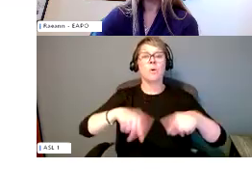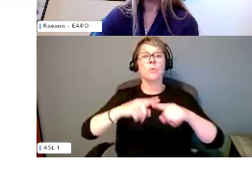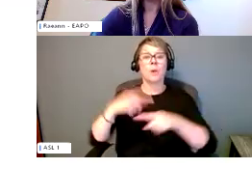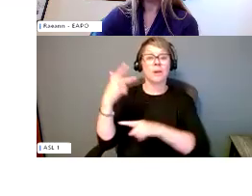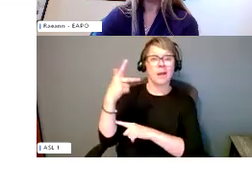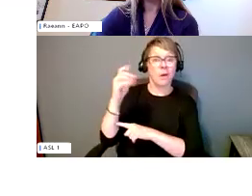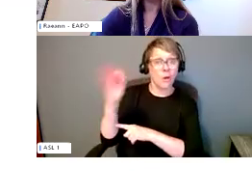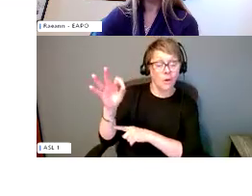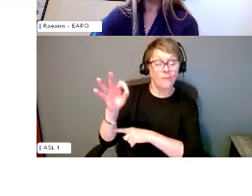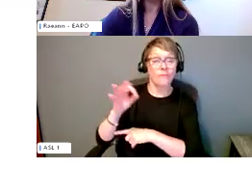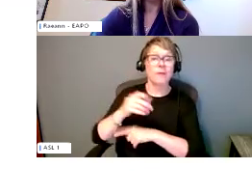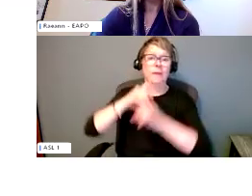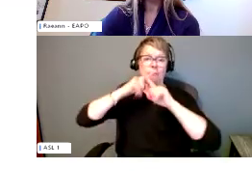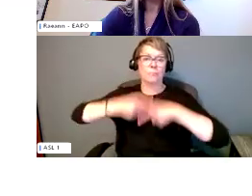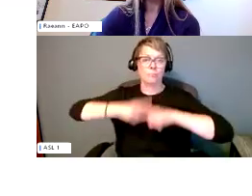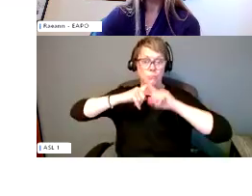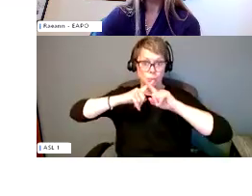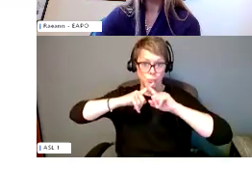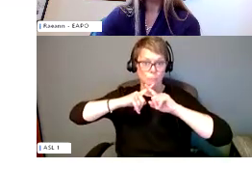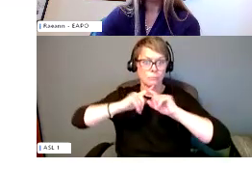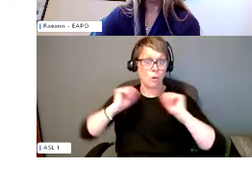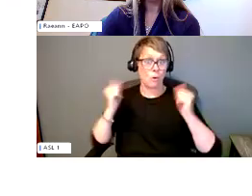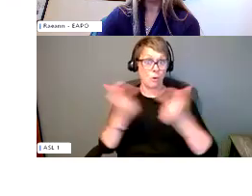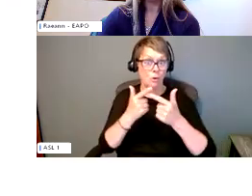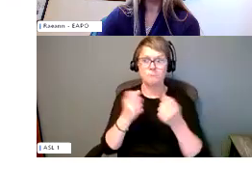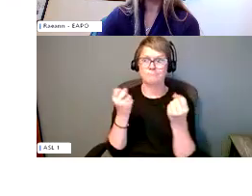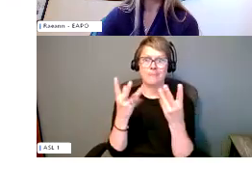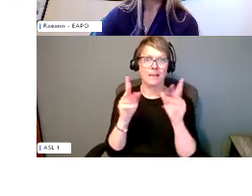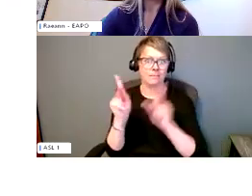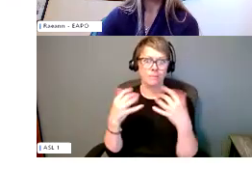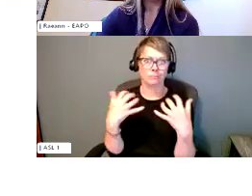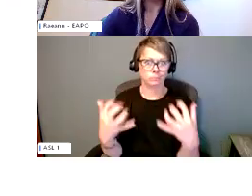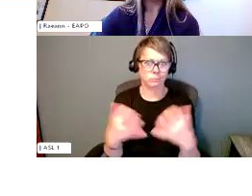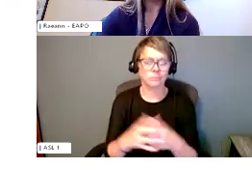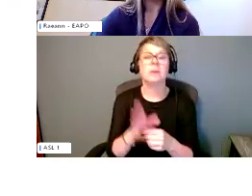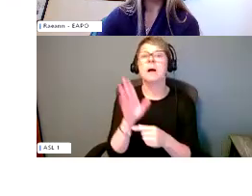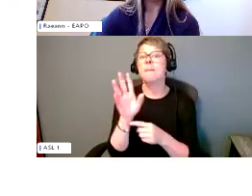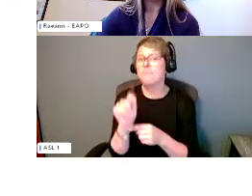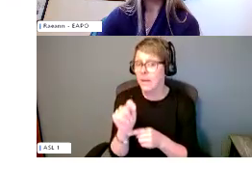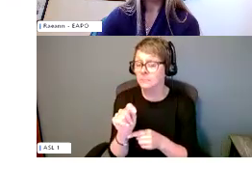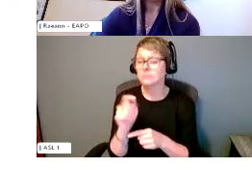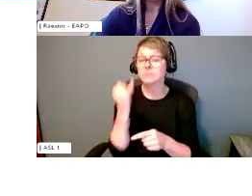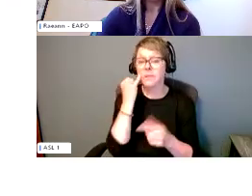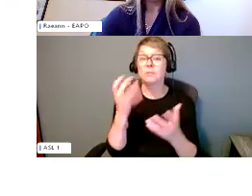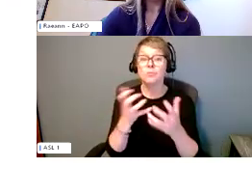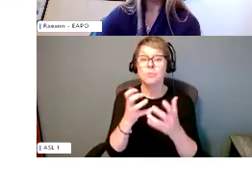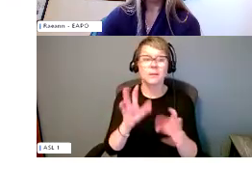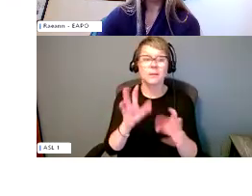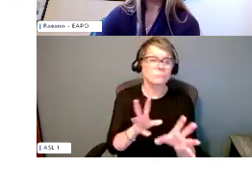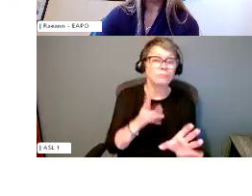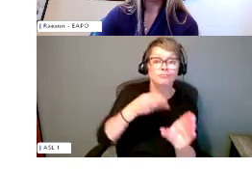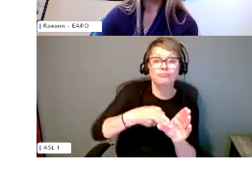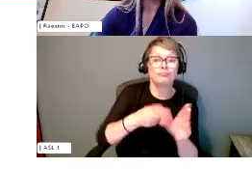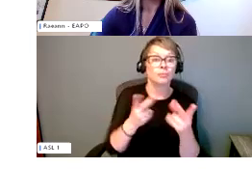people's cameras off. But in saying that, we do have opportunities for you to engage in the conversation. We have